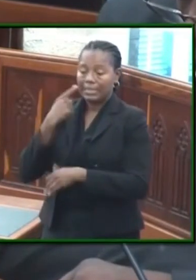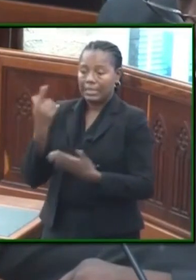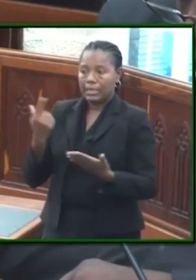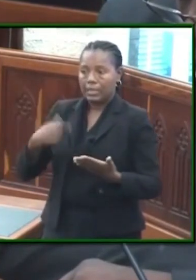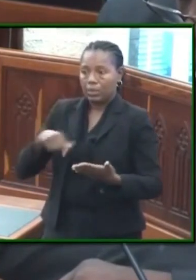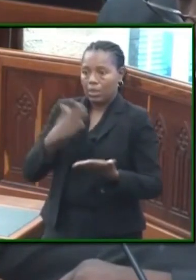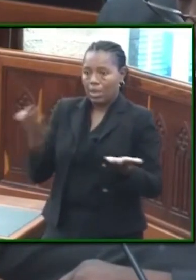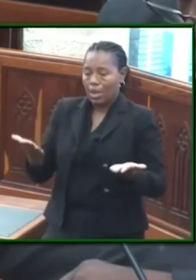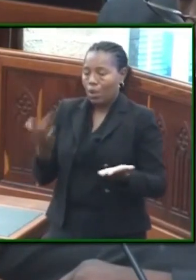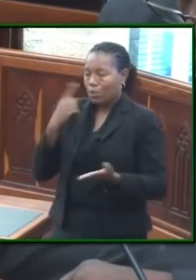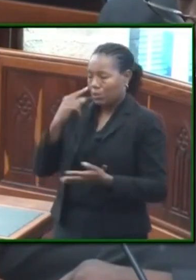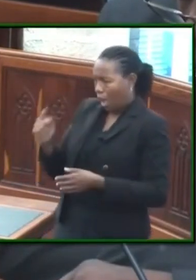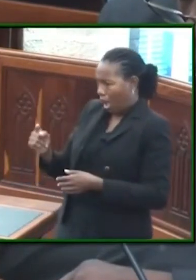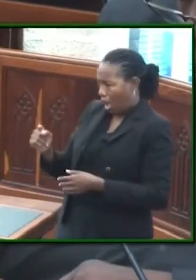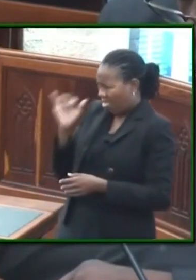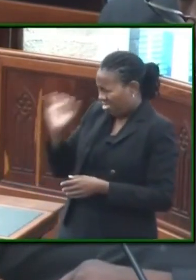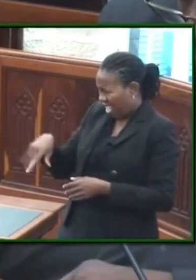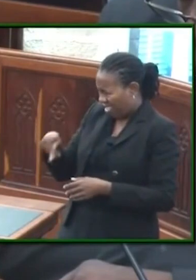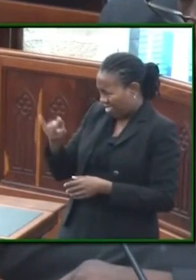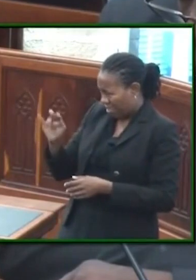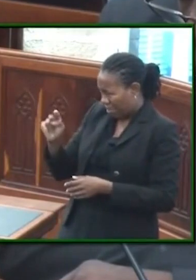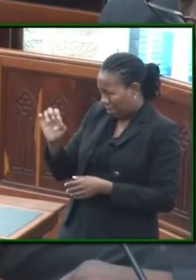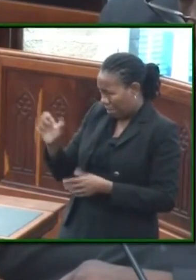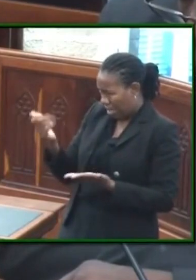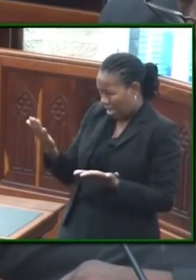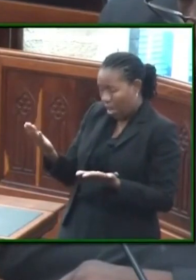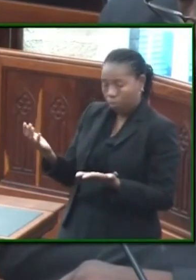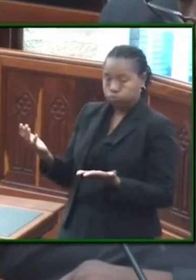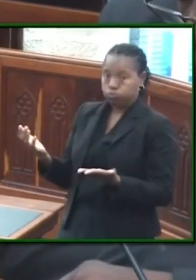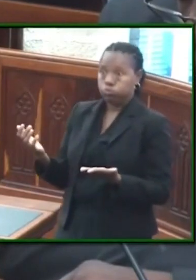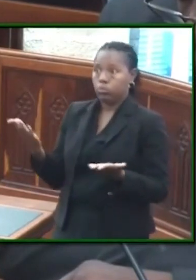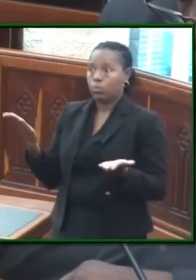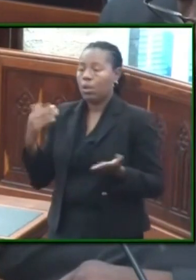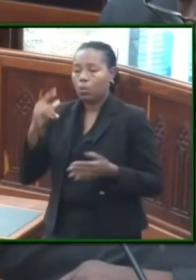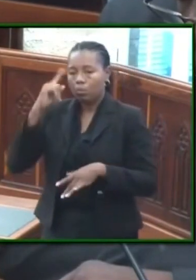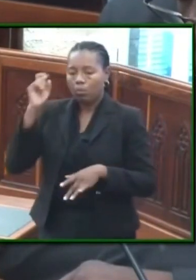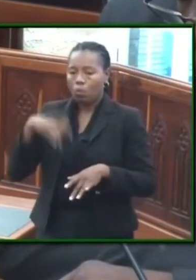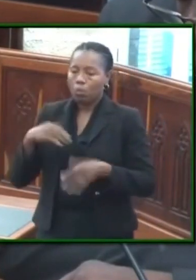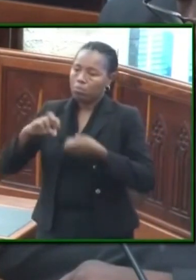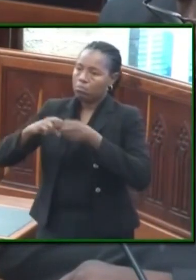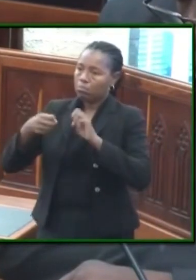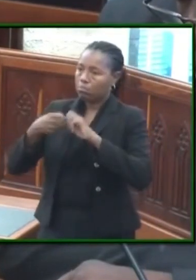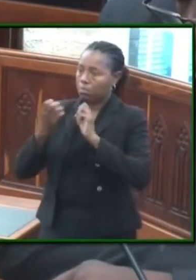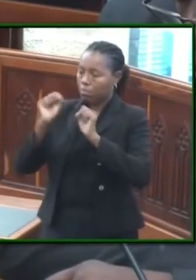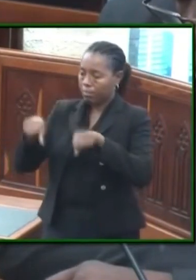Pine. And we're hoping that this will solve most of your problems in terms of